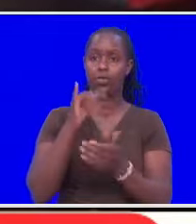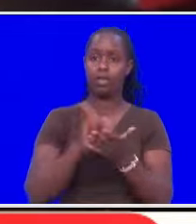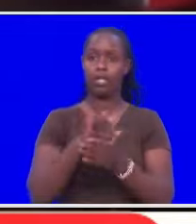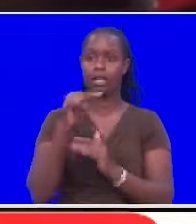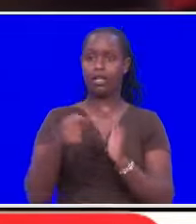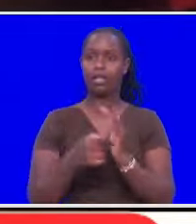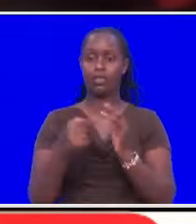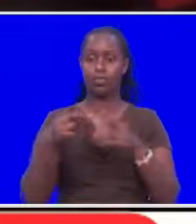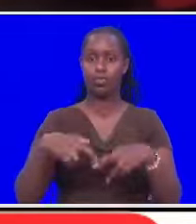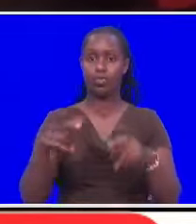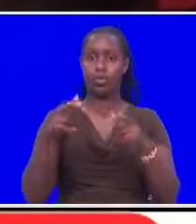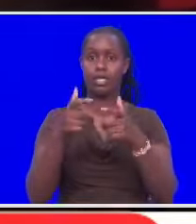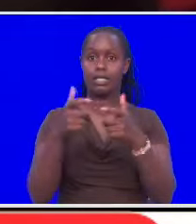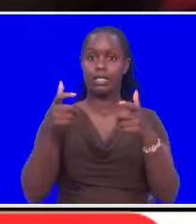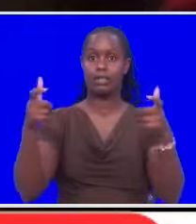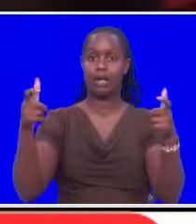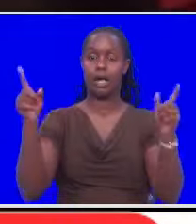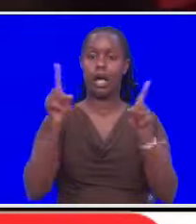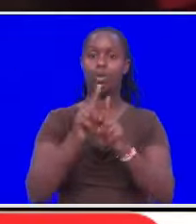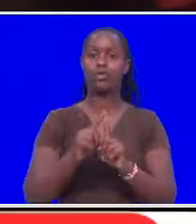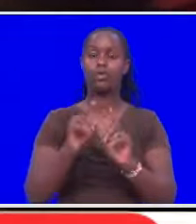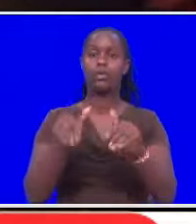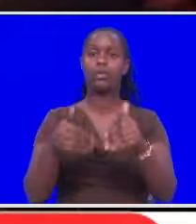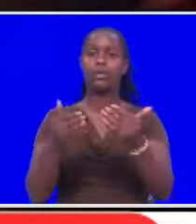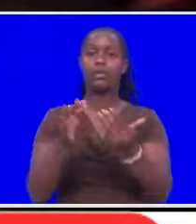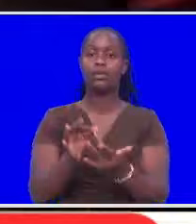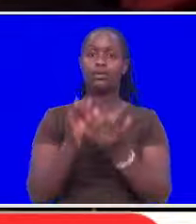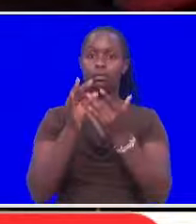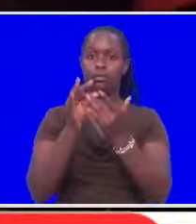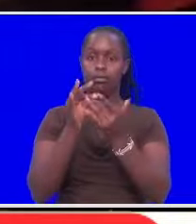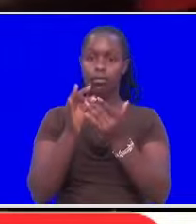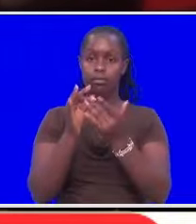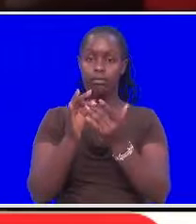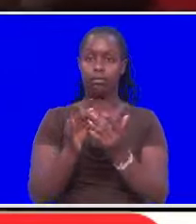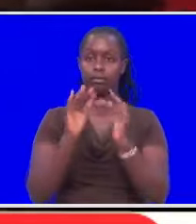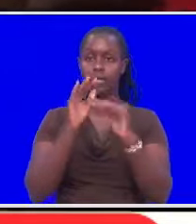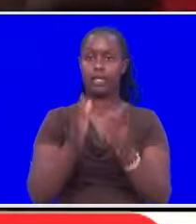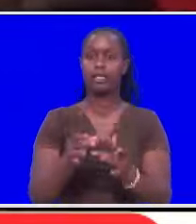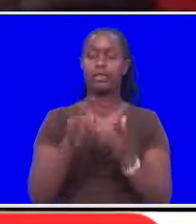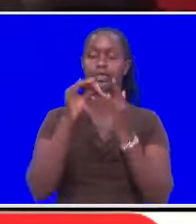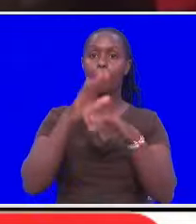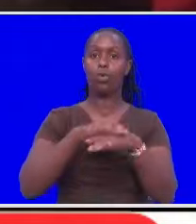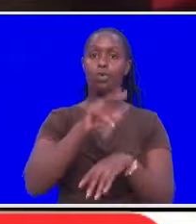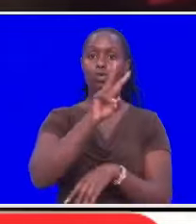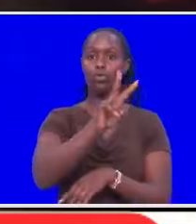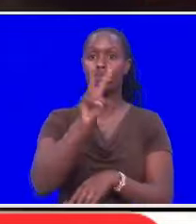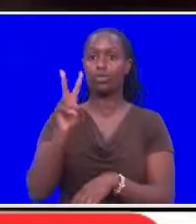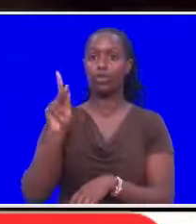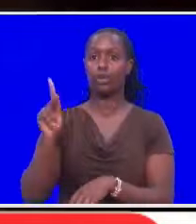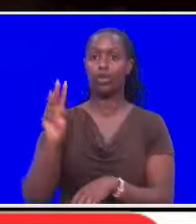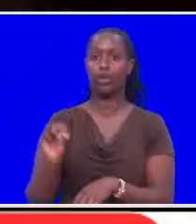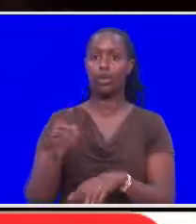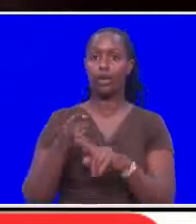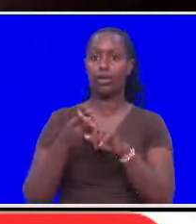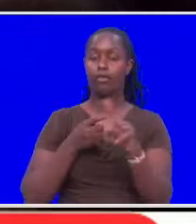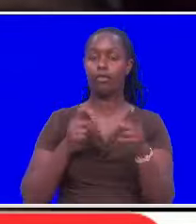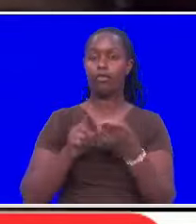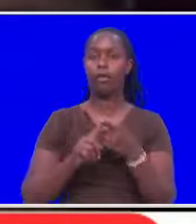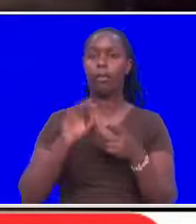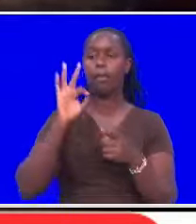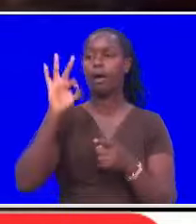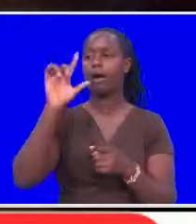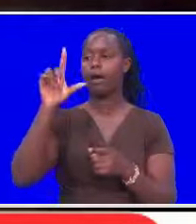is expanded and given high priority, especially on the 22 kilometers stretch from the flyover